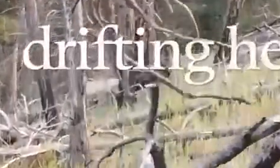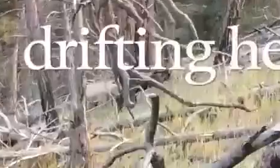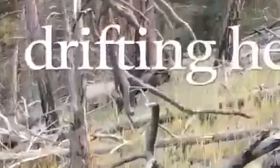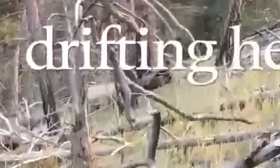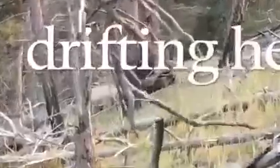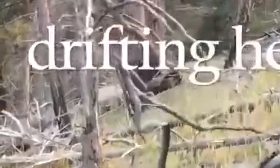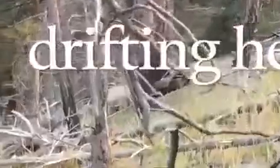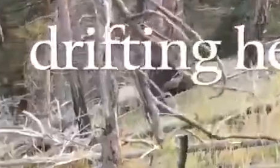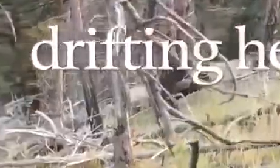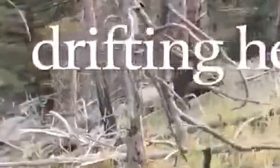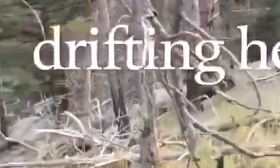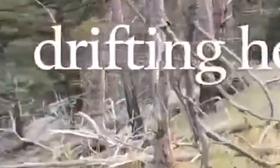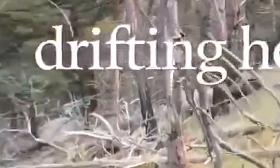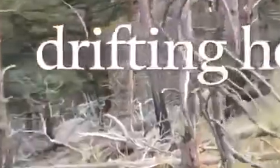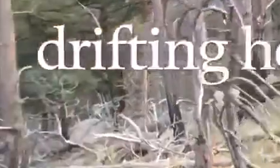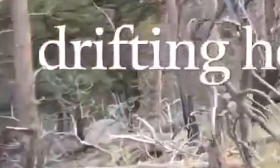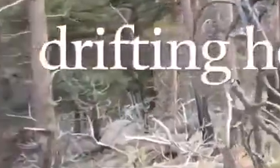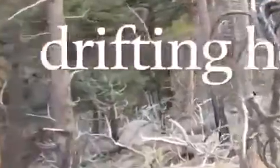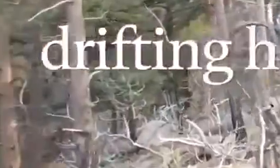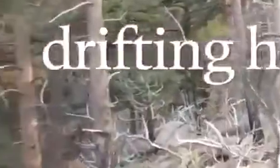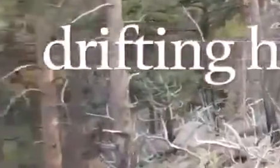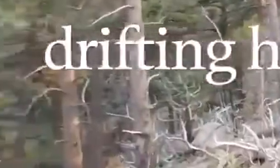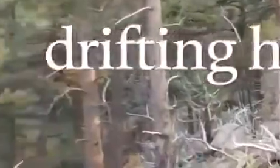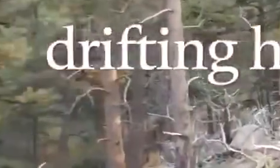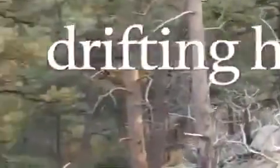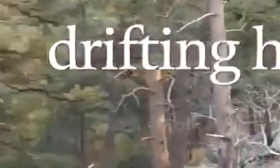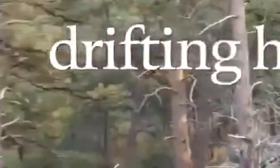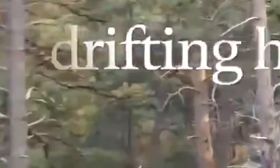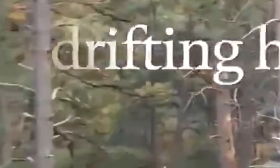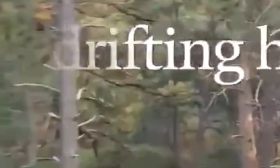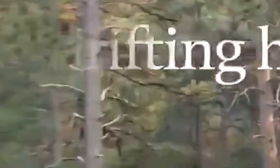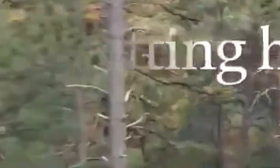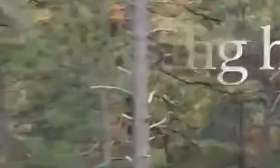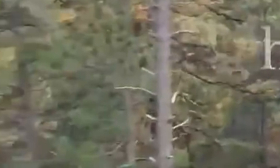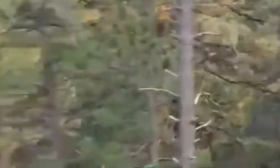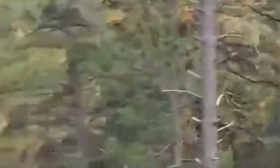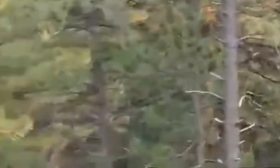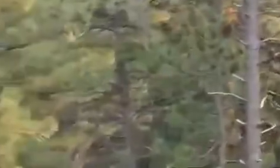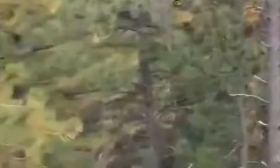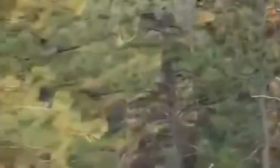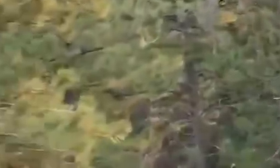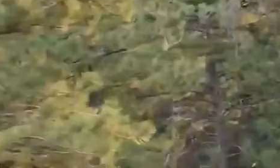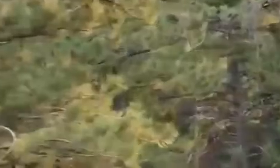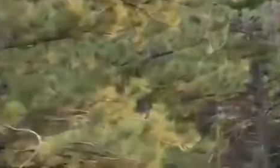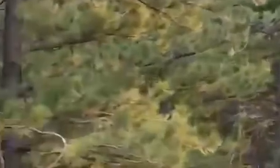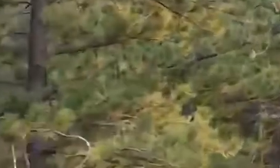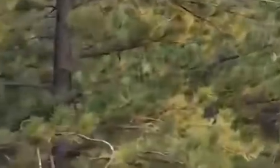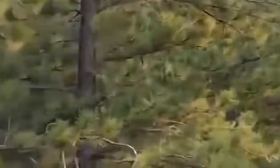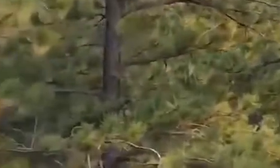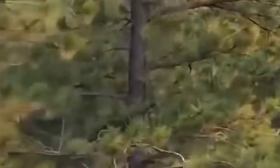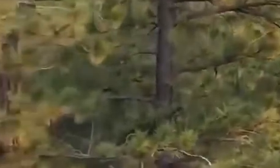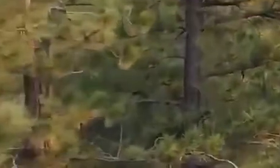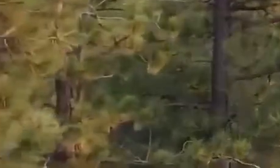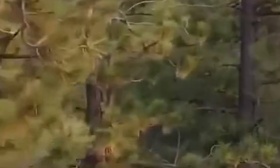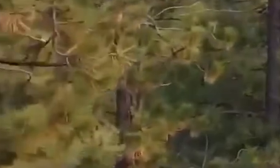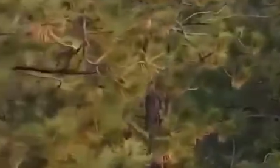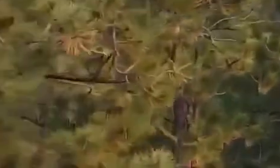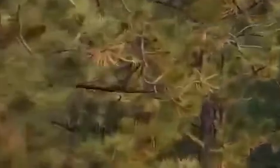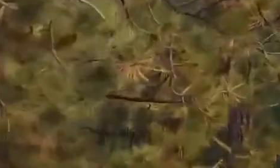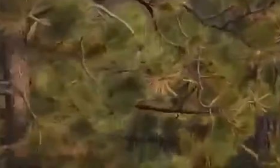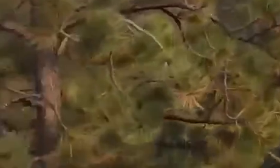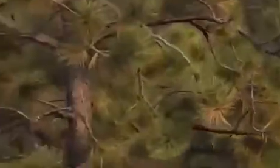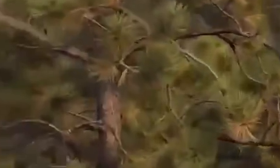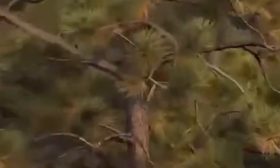drifting here with my ship's companions, all we kindred